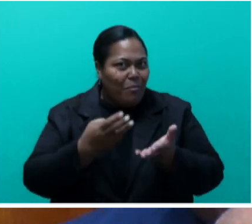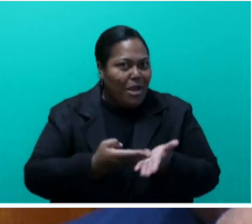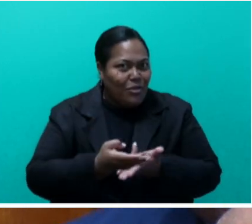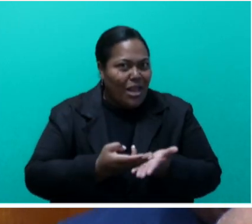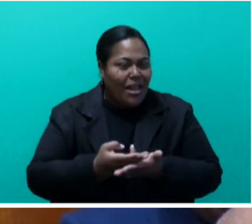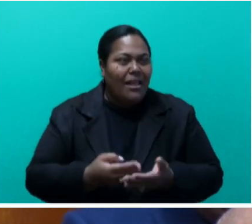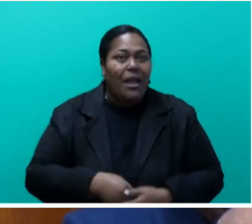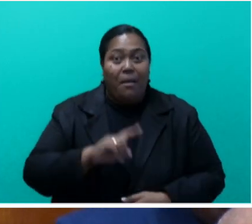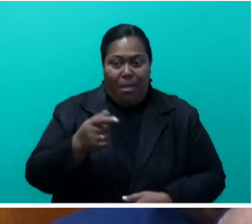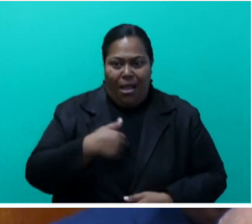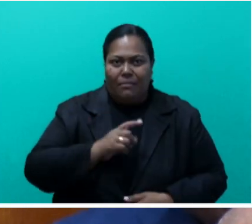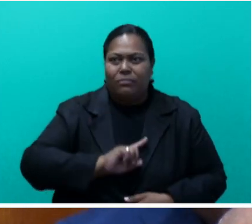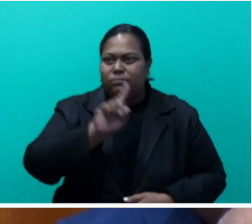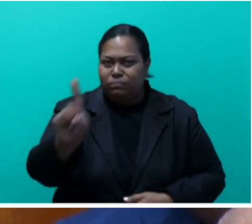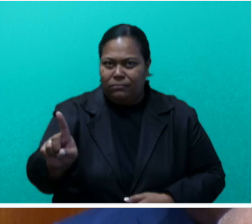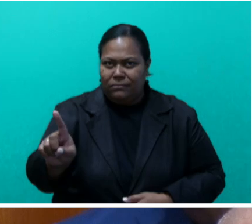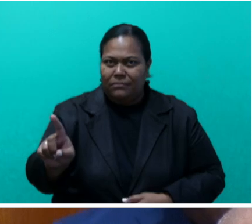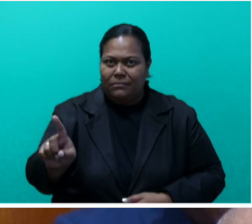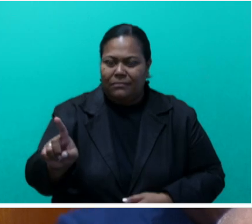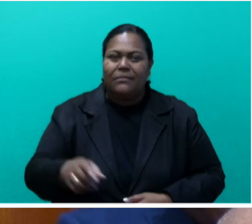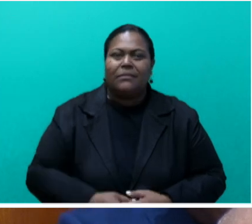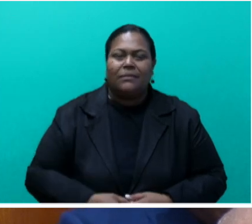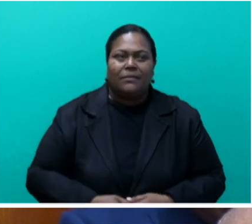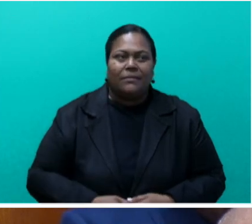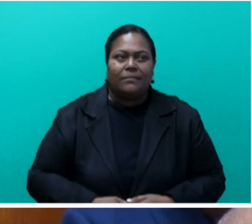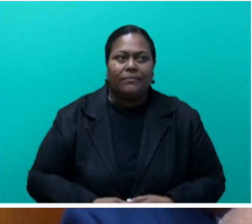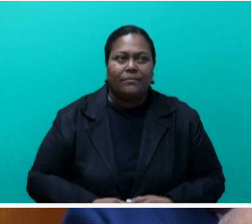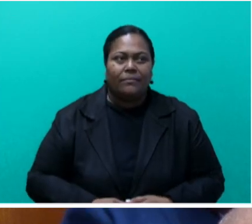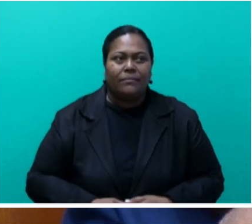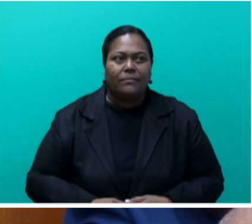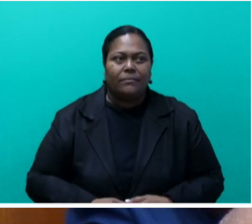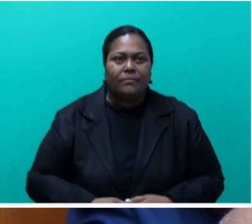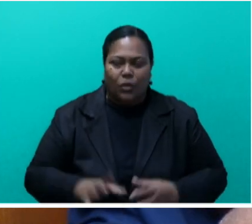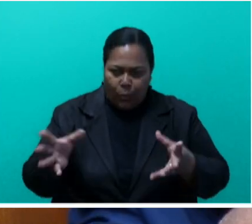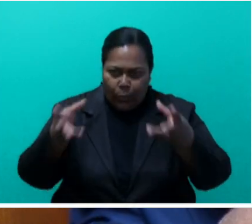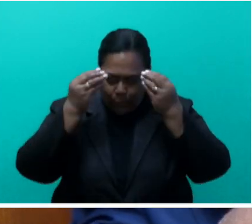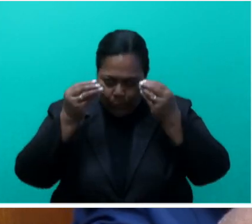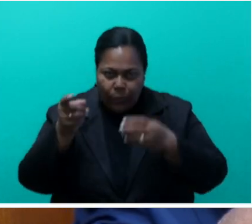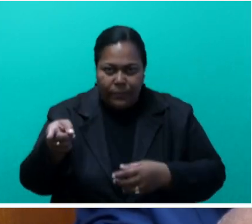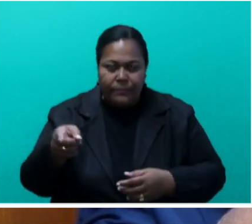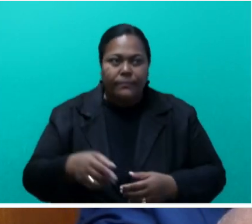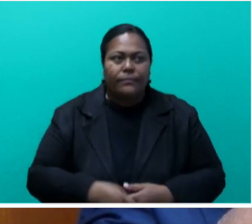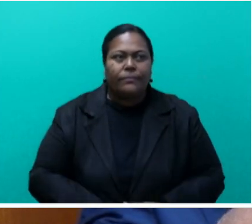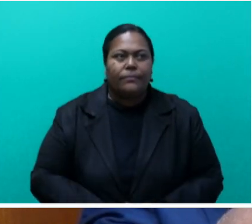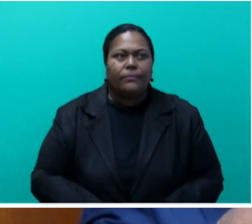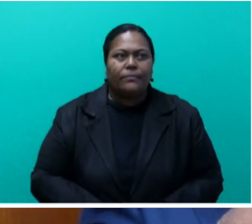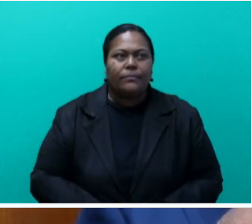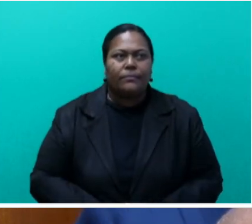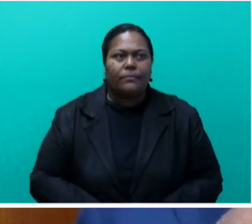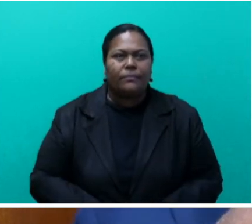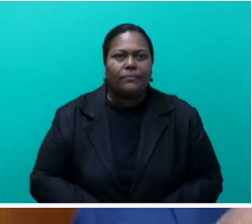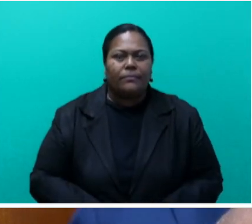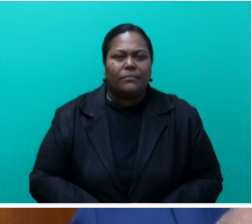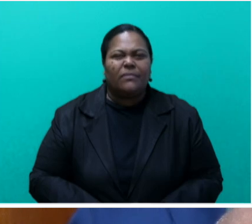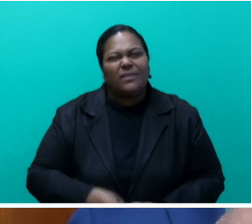but to actually be present and to somewhat comprehend it, it's nothing short of emotionally overwhelming,